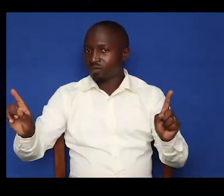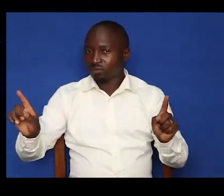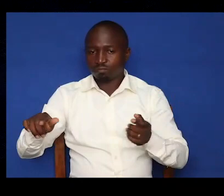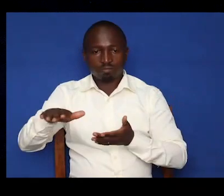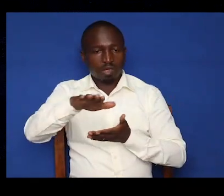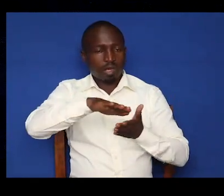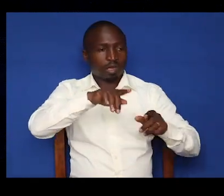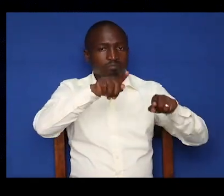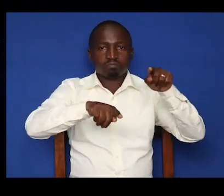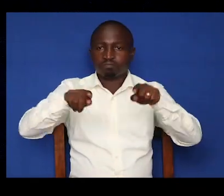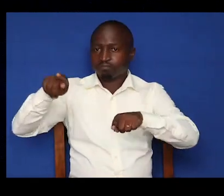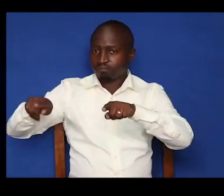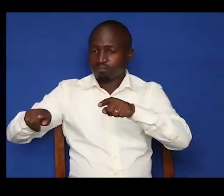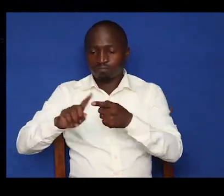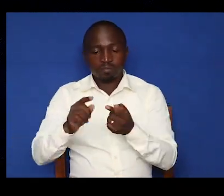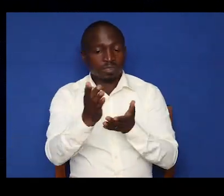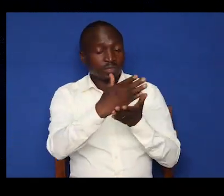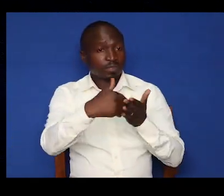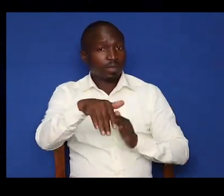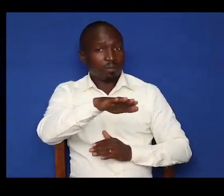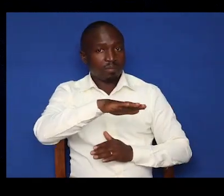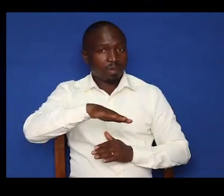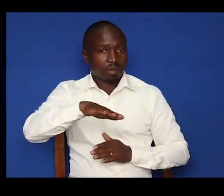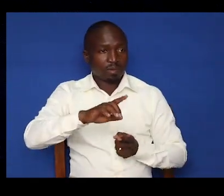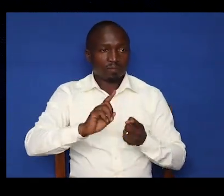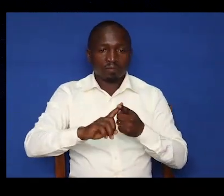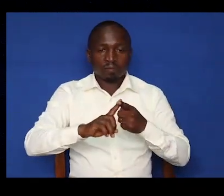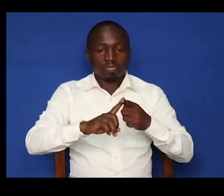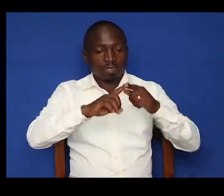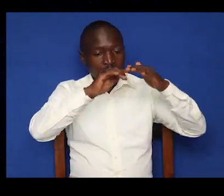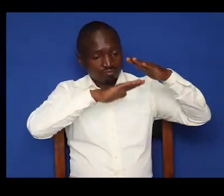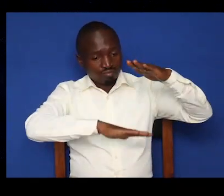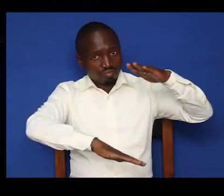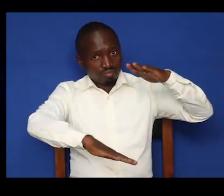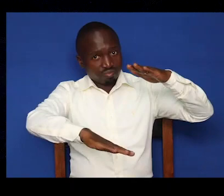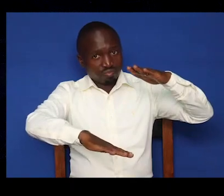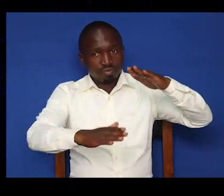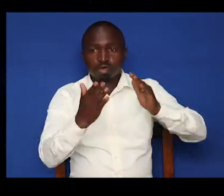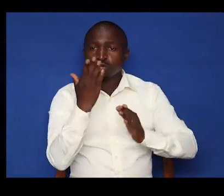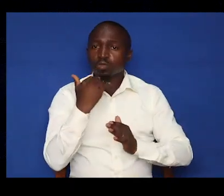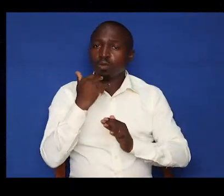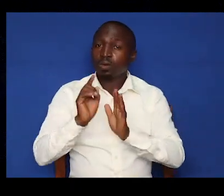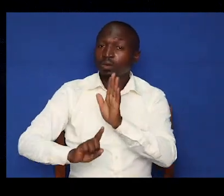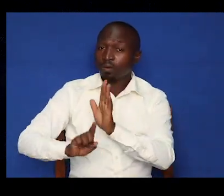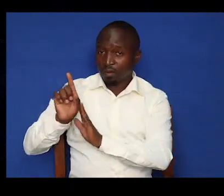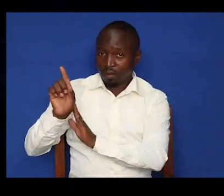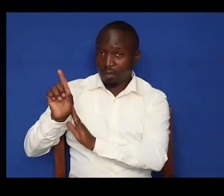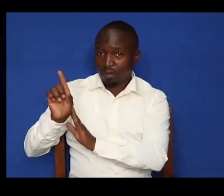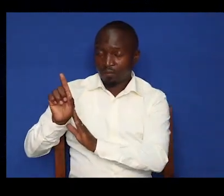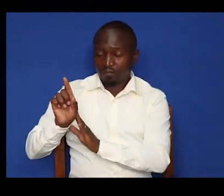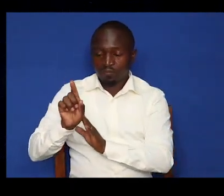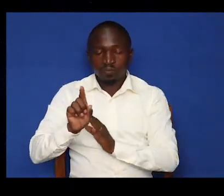areas. In some areas, oceanic bedrocks have more salt minerals.